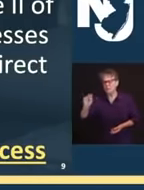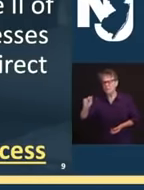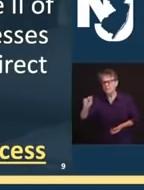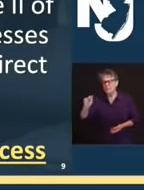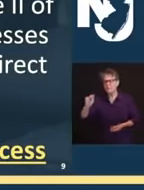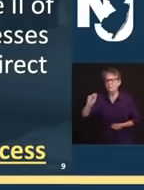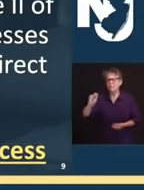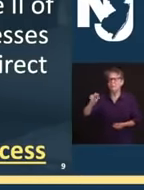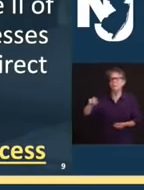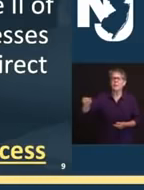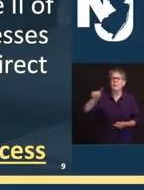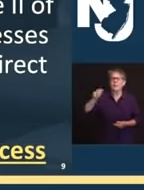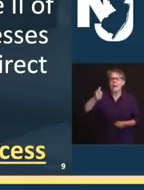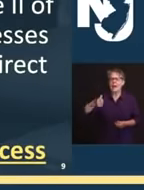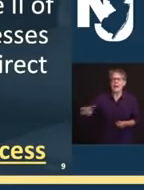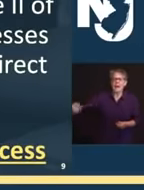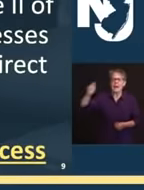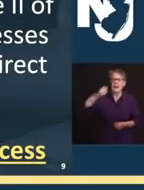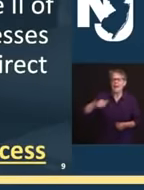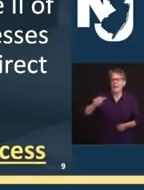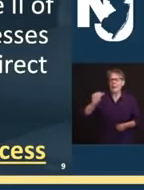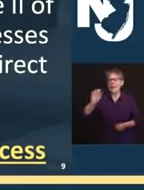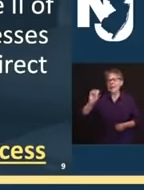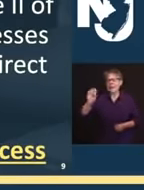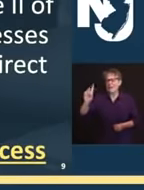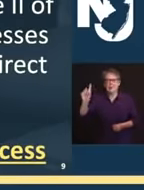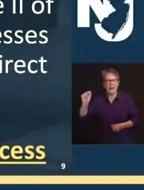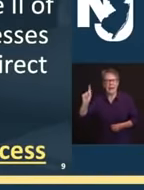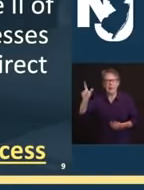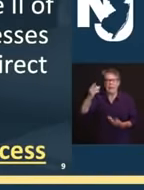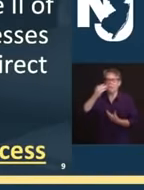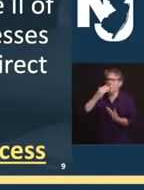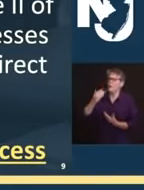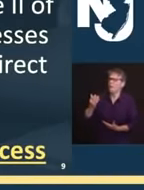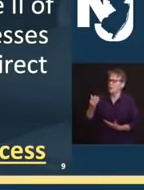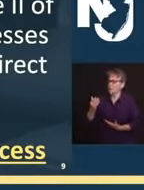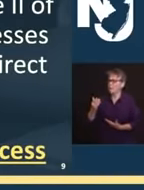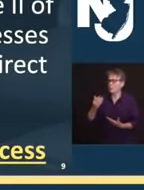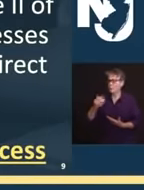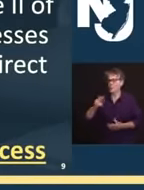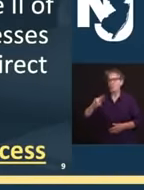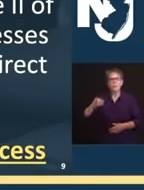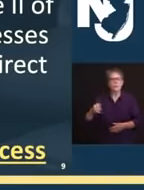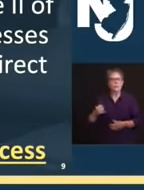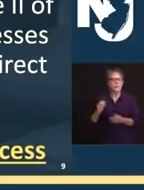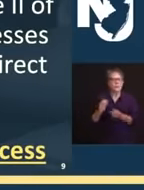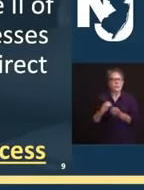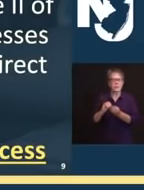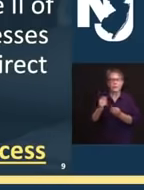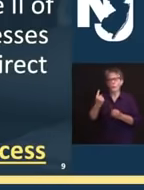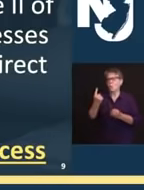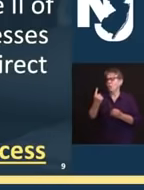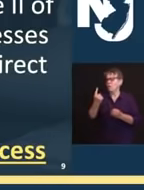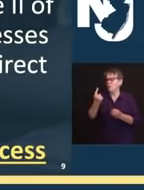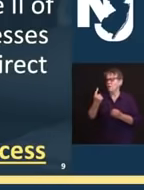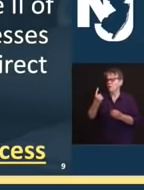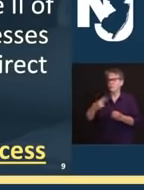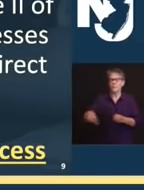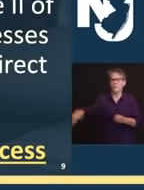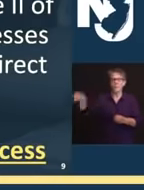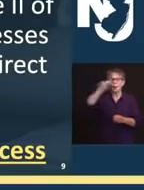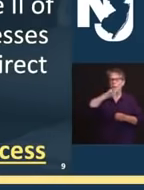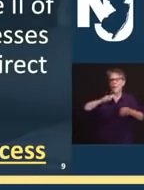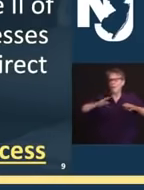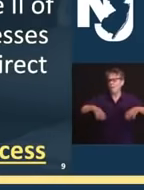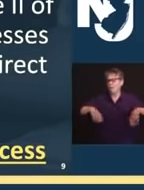other state that is undertaking a program like this. And I again want to thank our corporate partners, specifically at Office